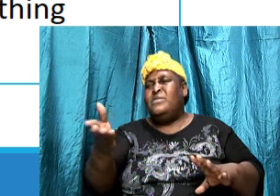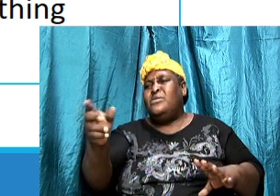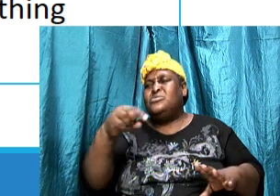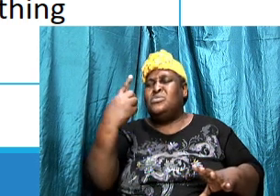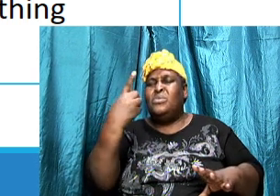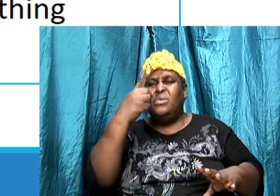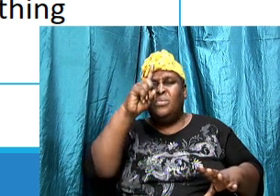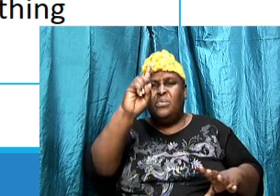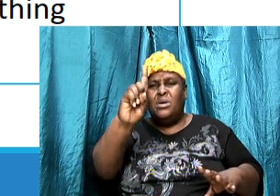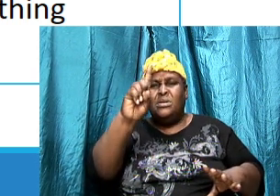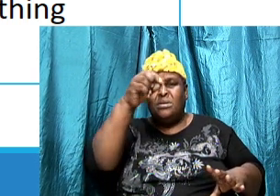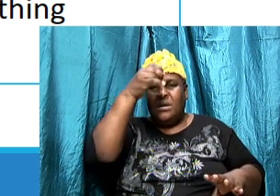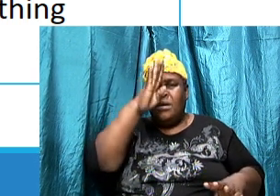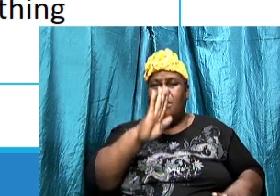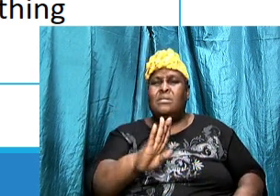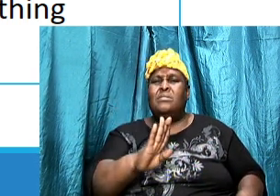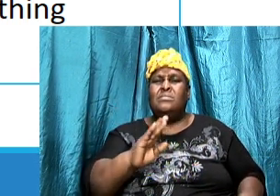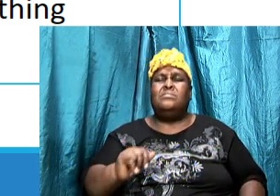that.